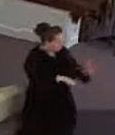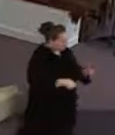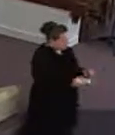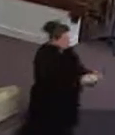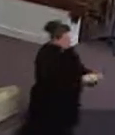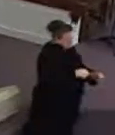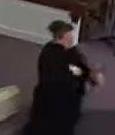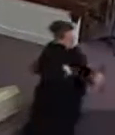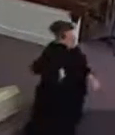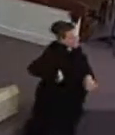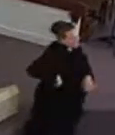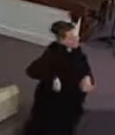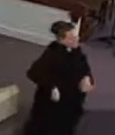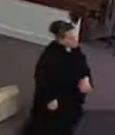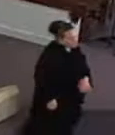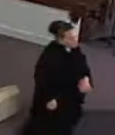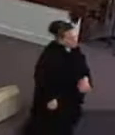sheath.